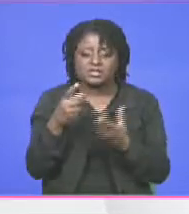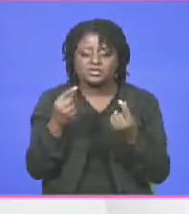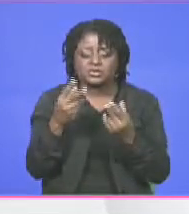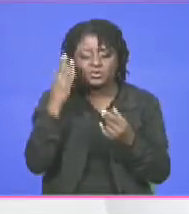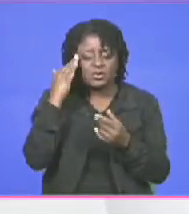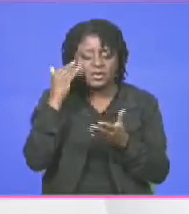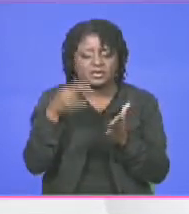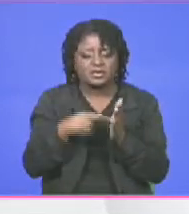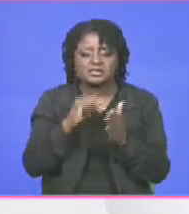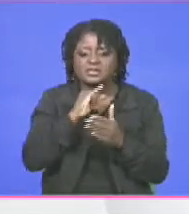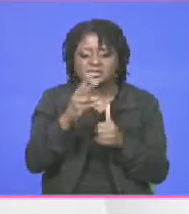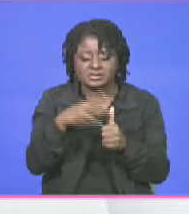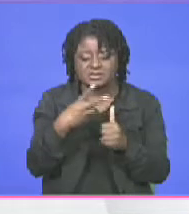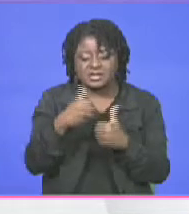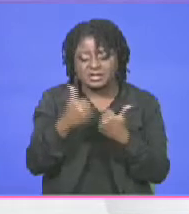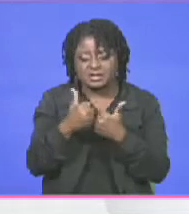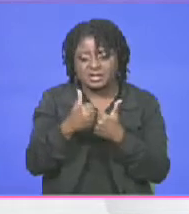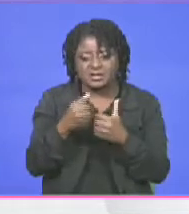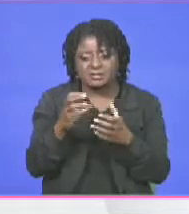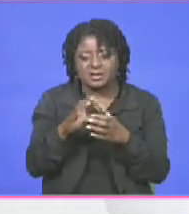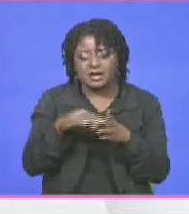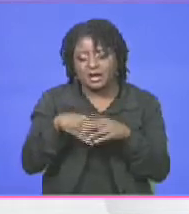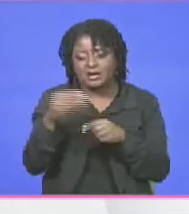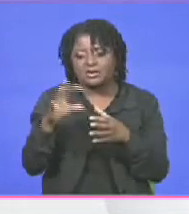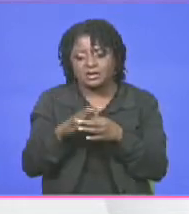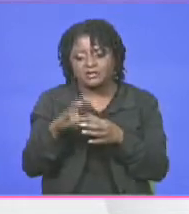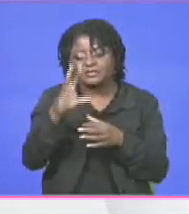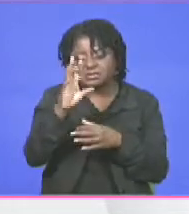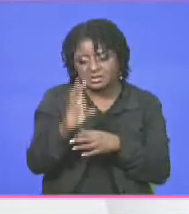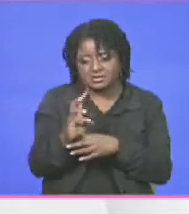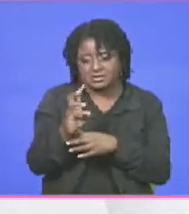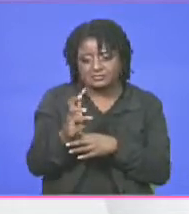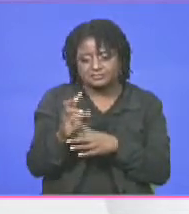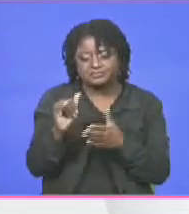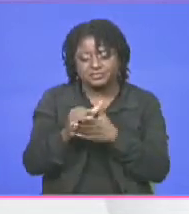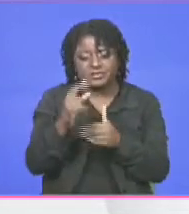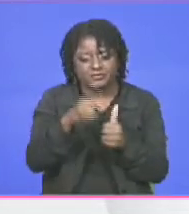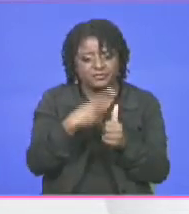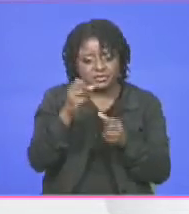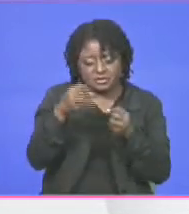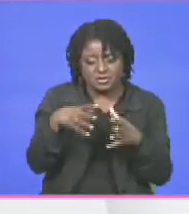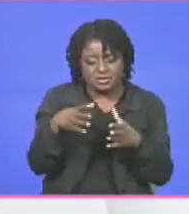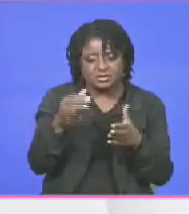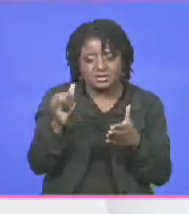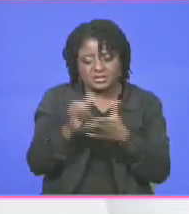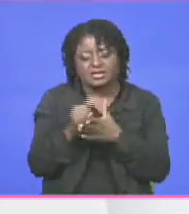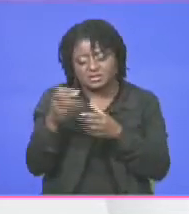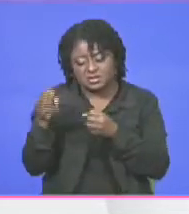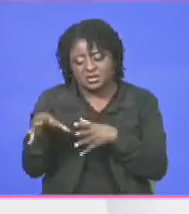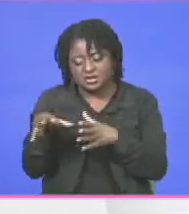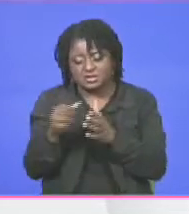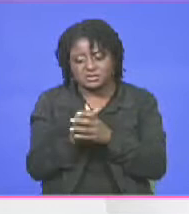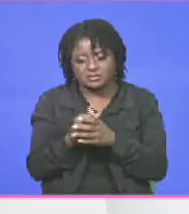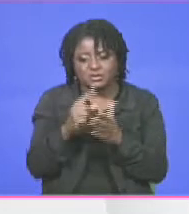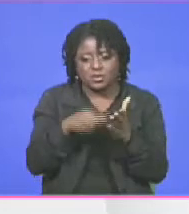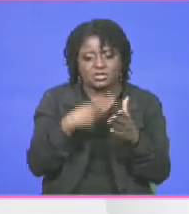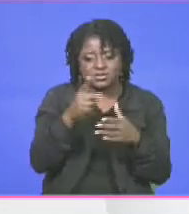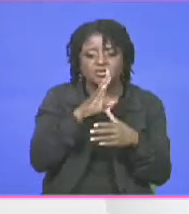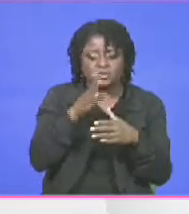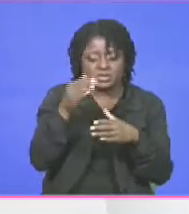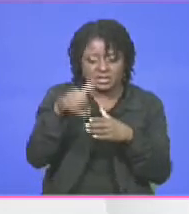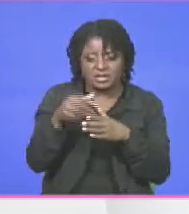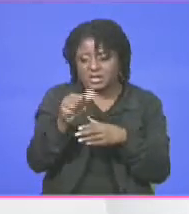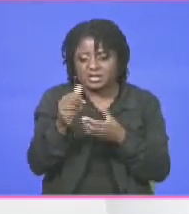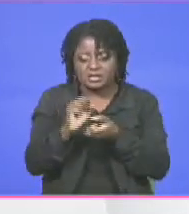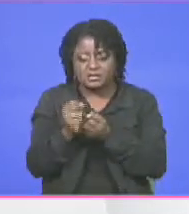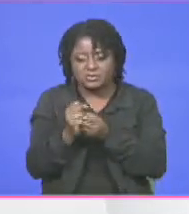the second game of out of 6. That first loss, that's a loss. Once you've been in any